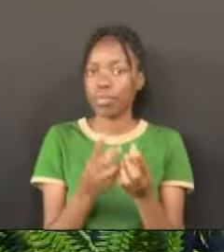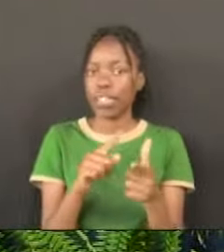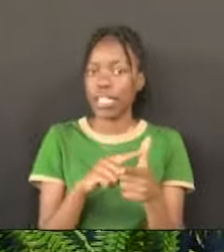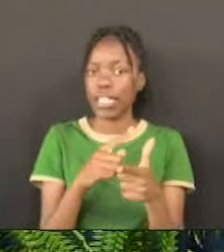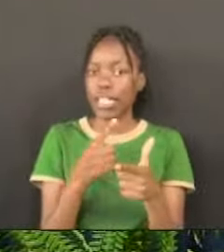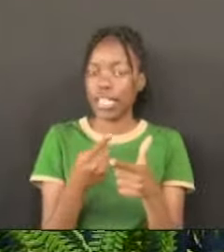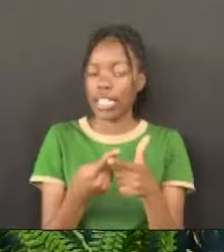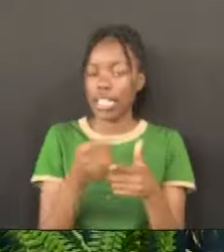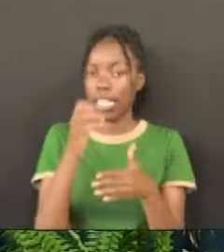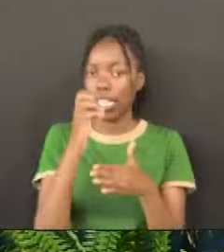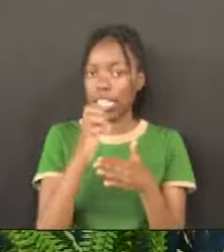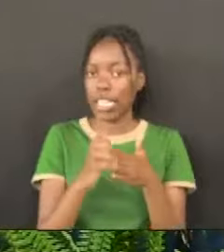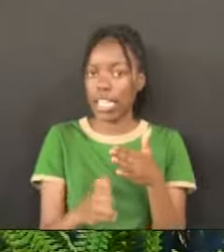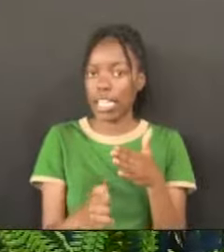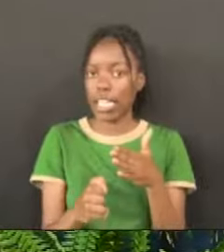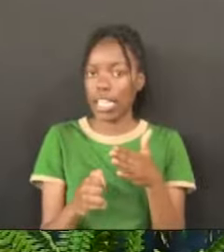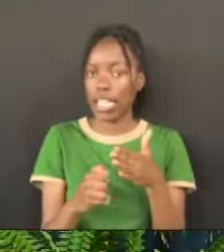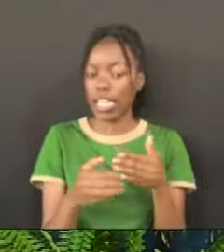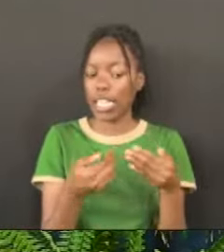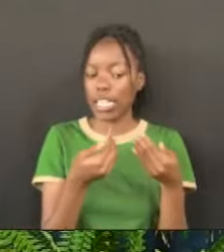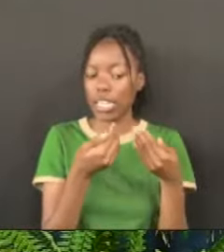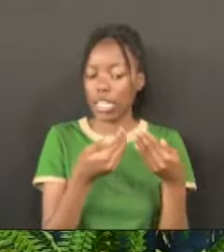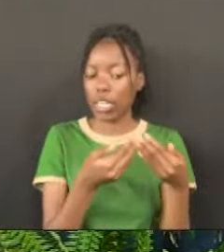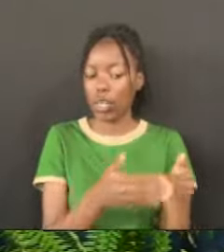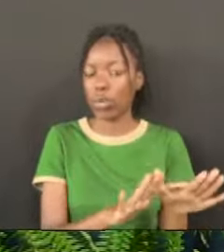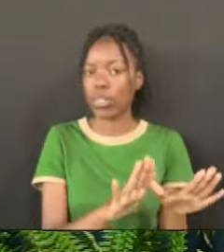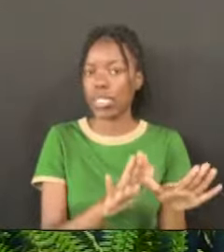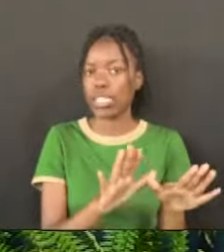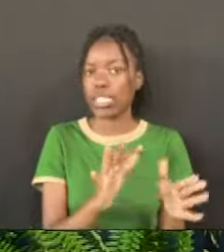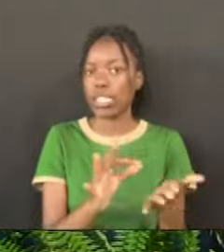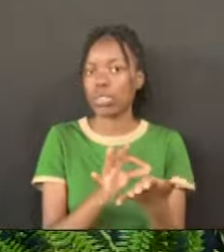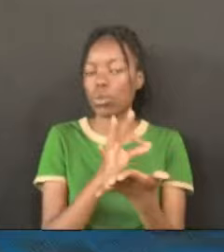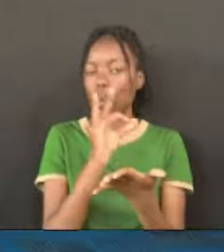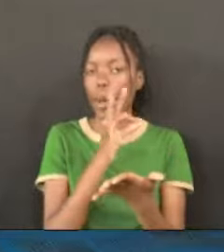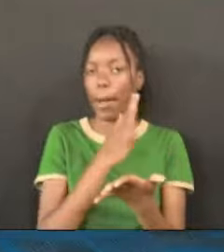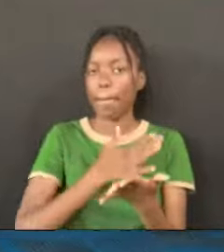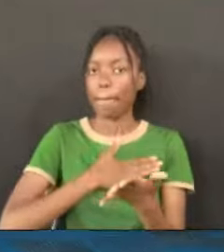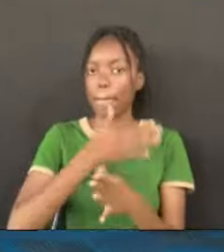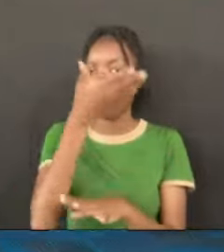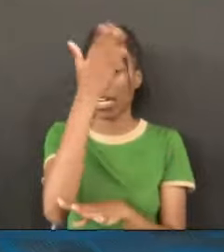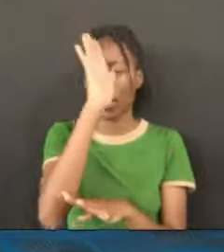lose his soul? My God and I